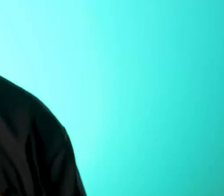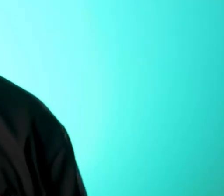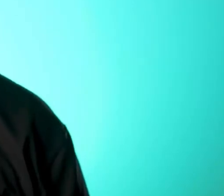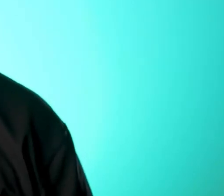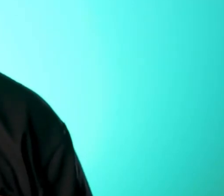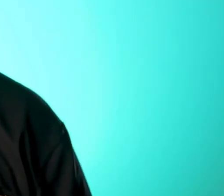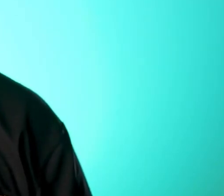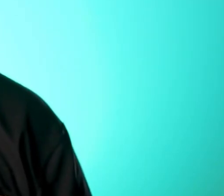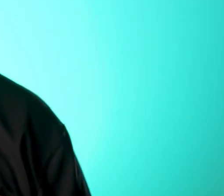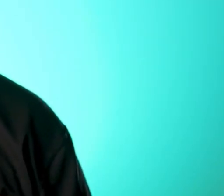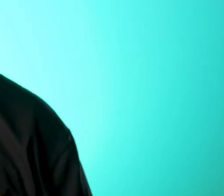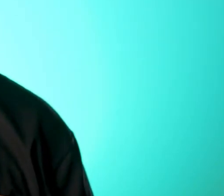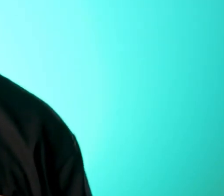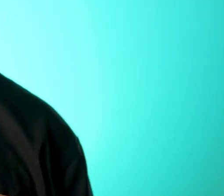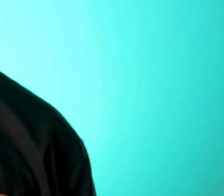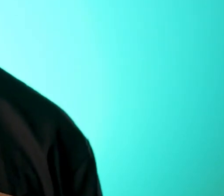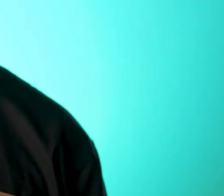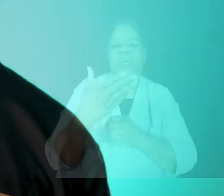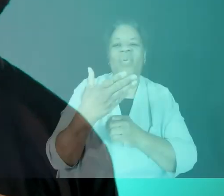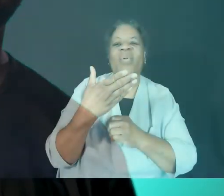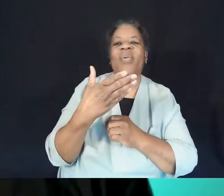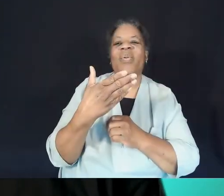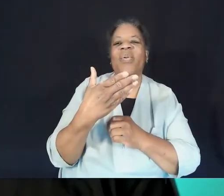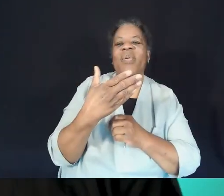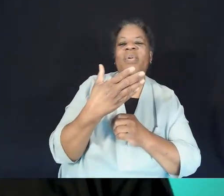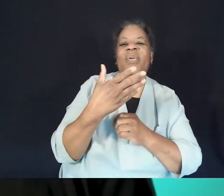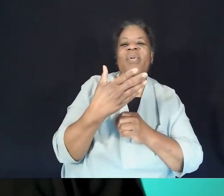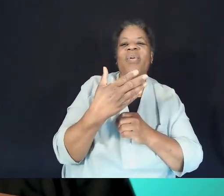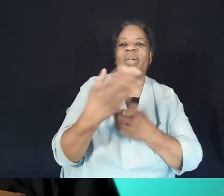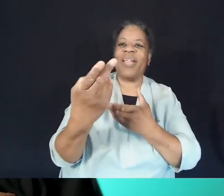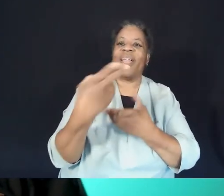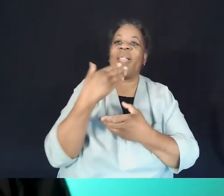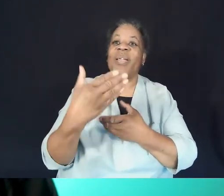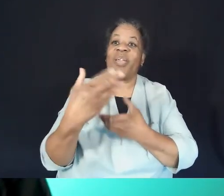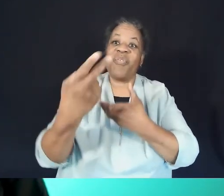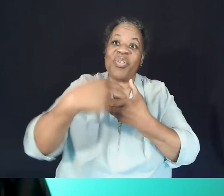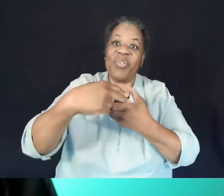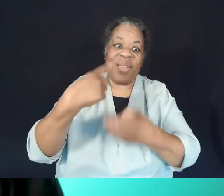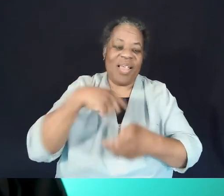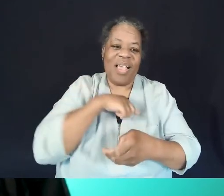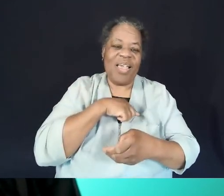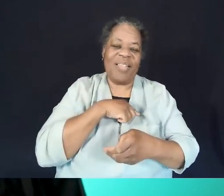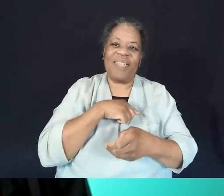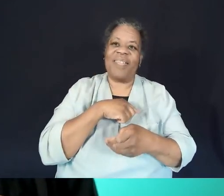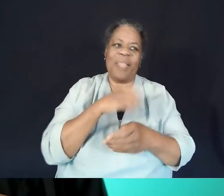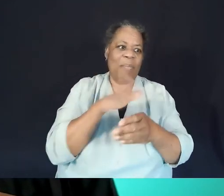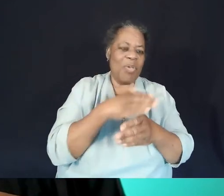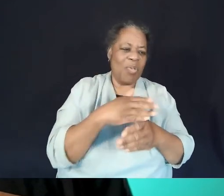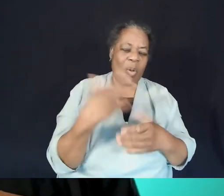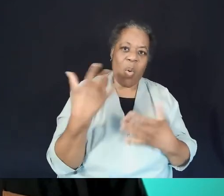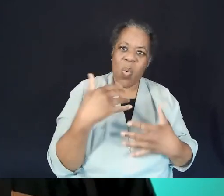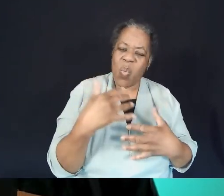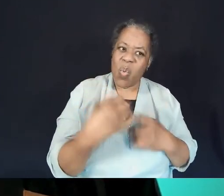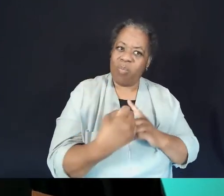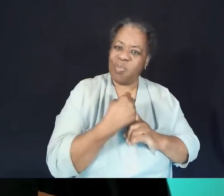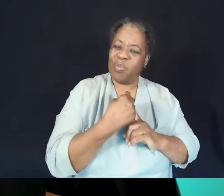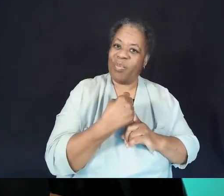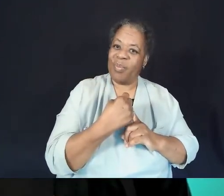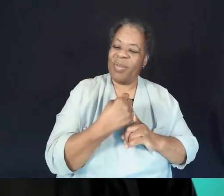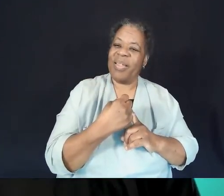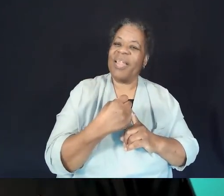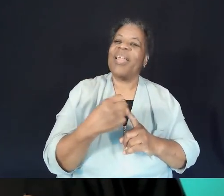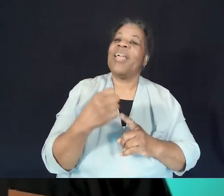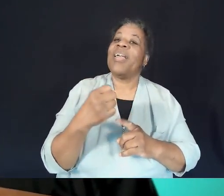Thank you so much for joining us today. How about that band? Before I let you go, there are three things I want to tell you about.